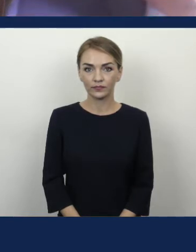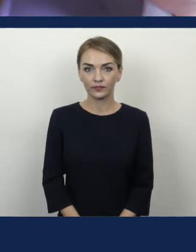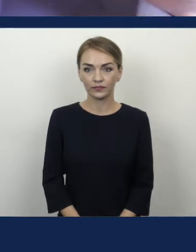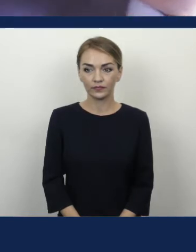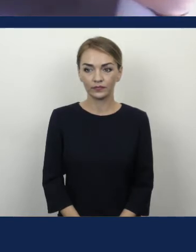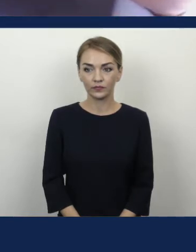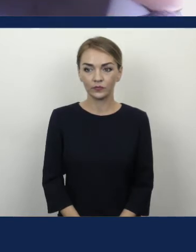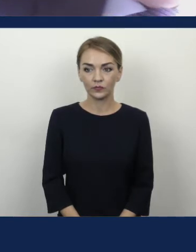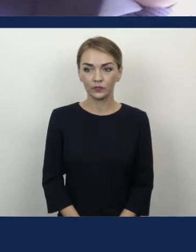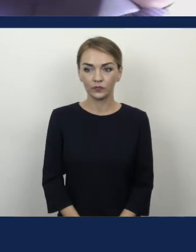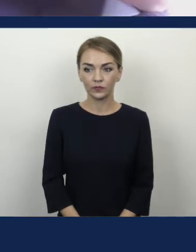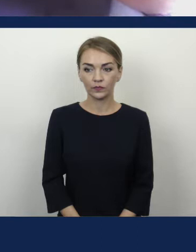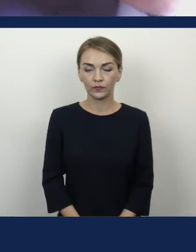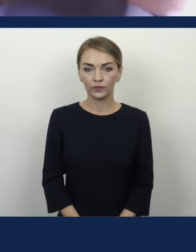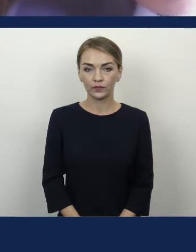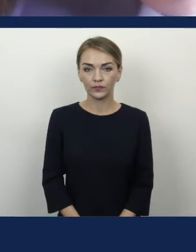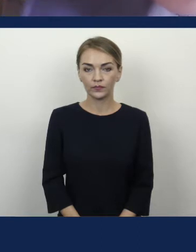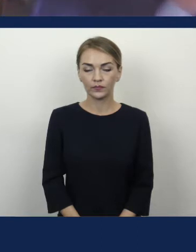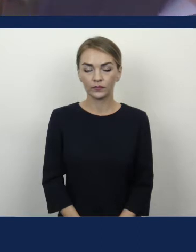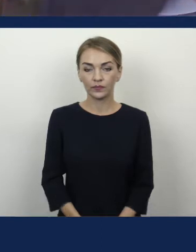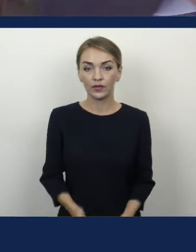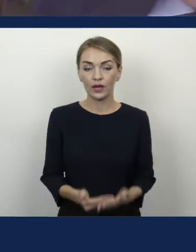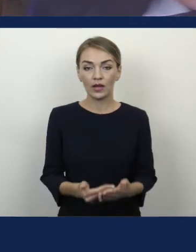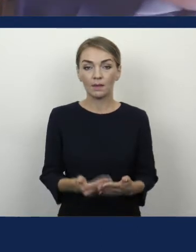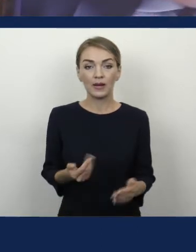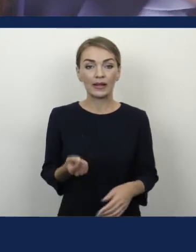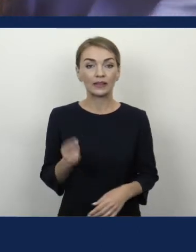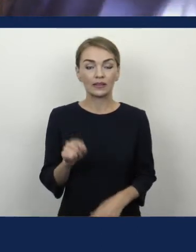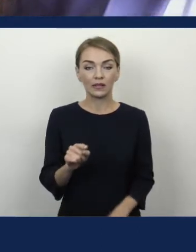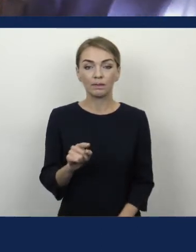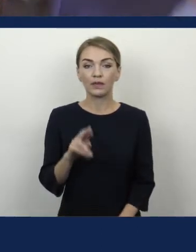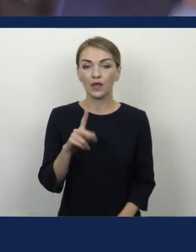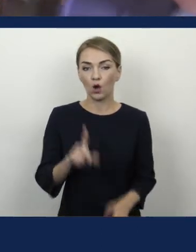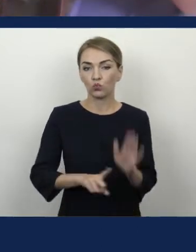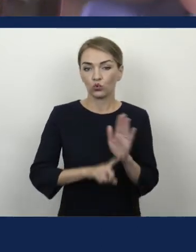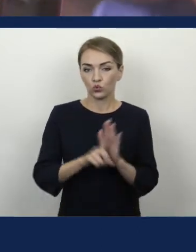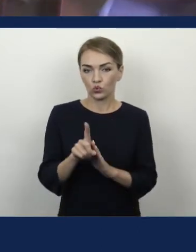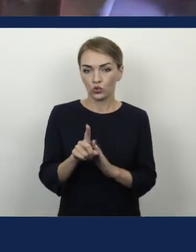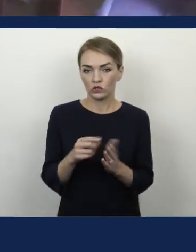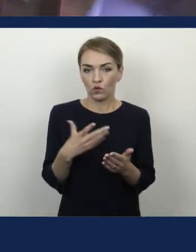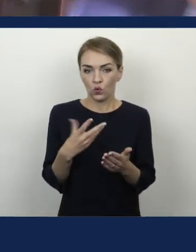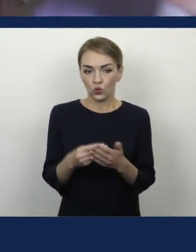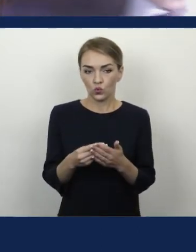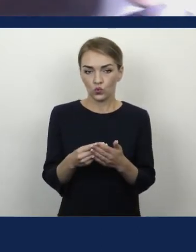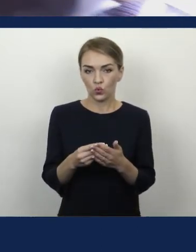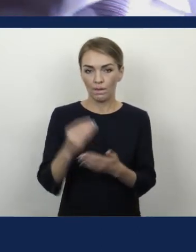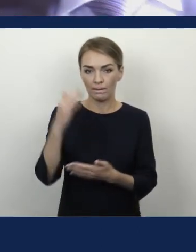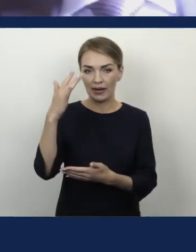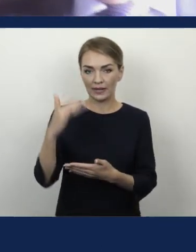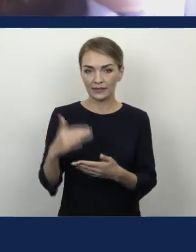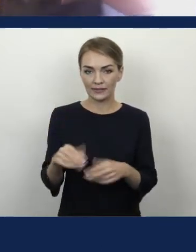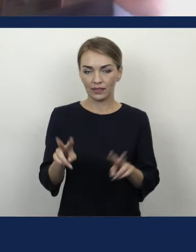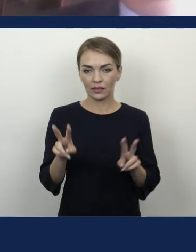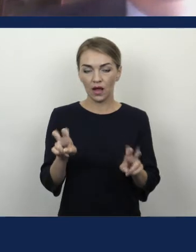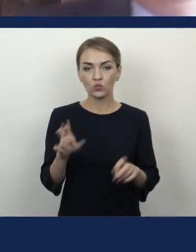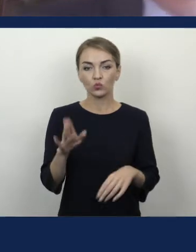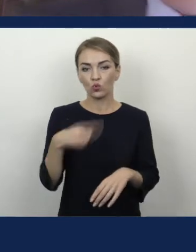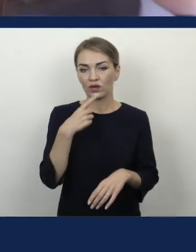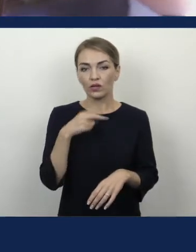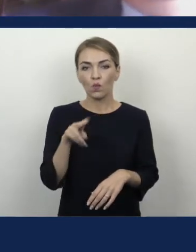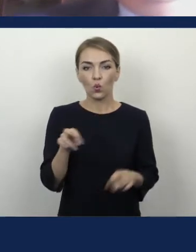Before starting my presentation on the issue, I would like to present the current election system in